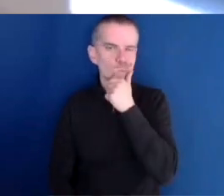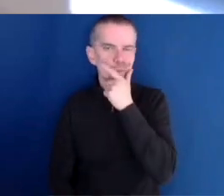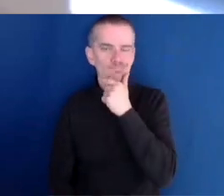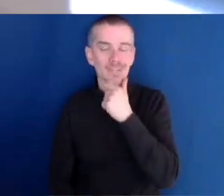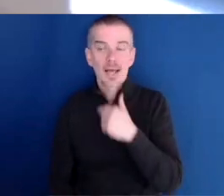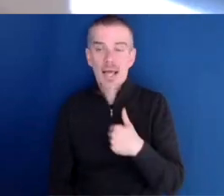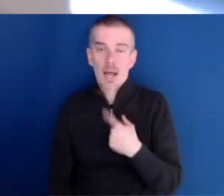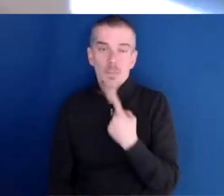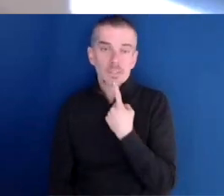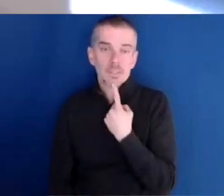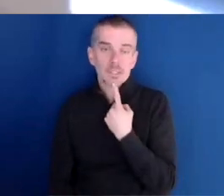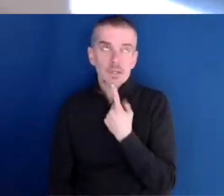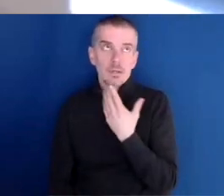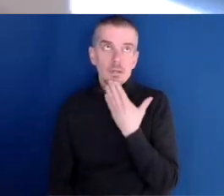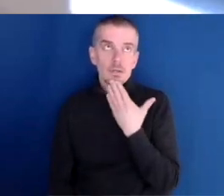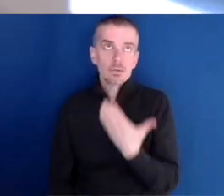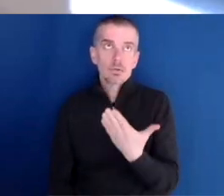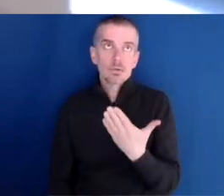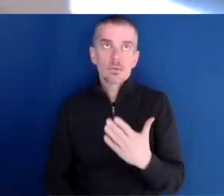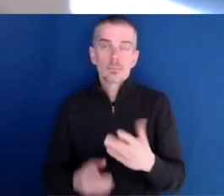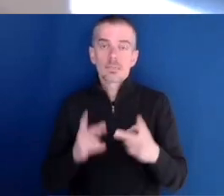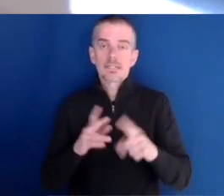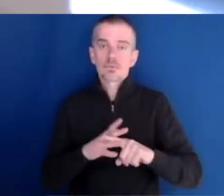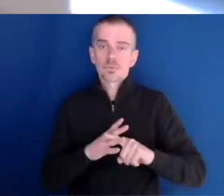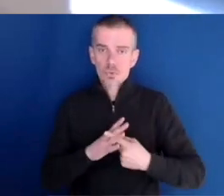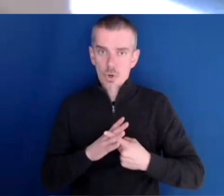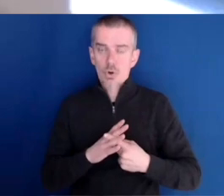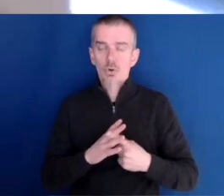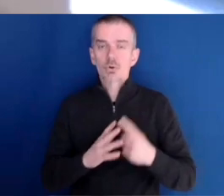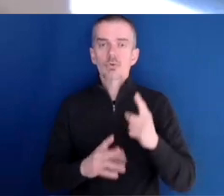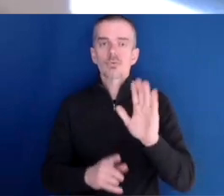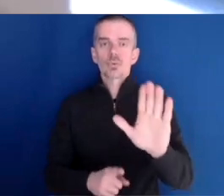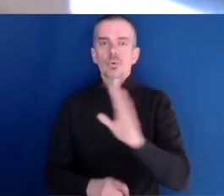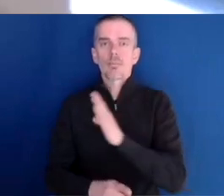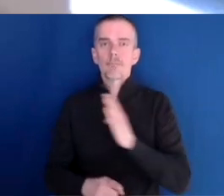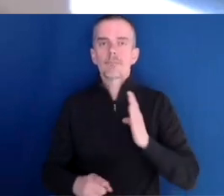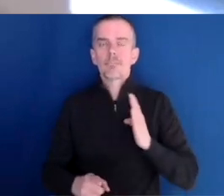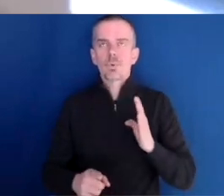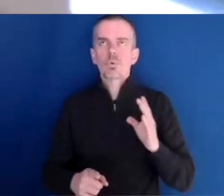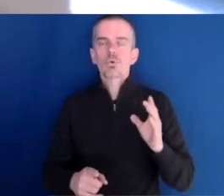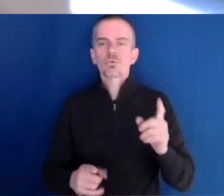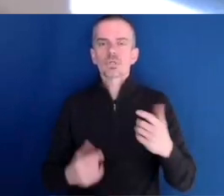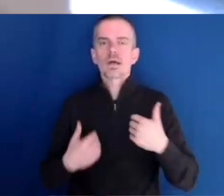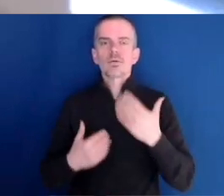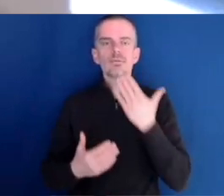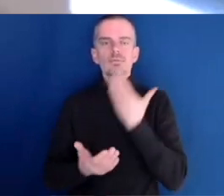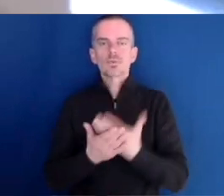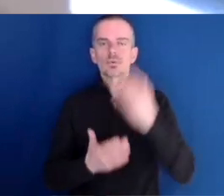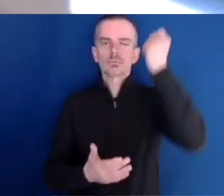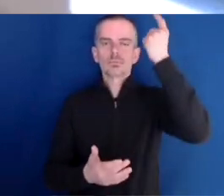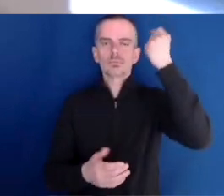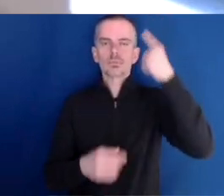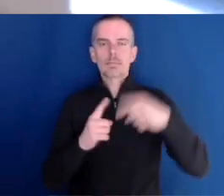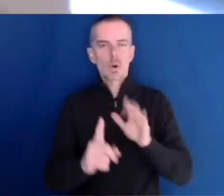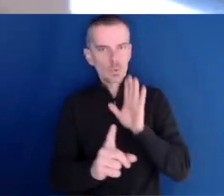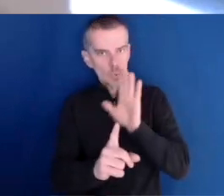I would say a good starting place is for your board to have a really good understanding of